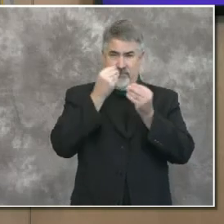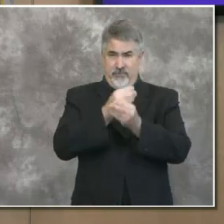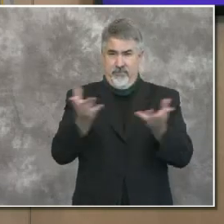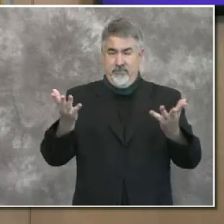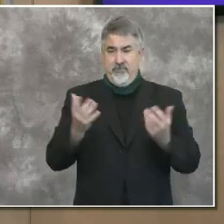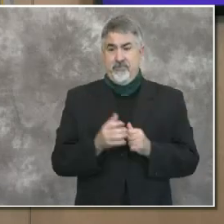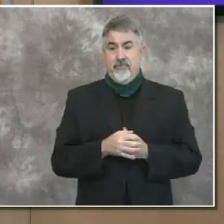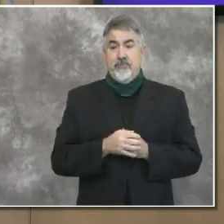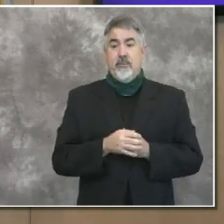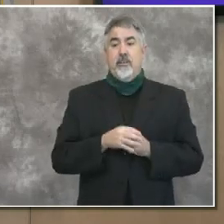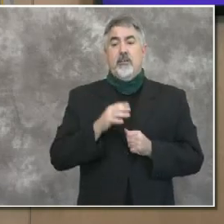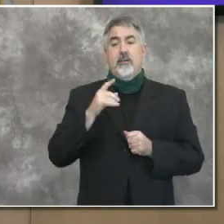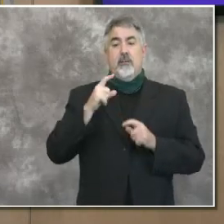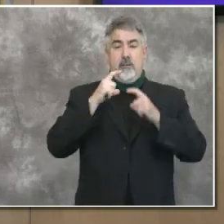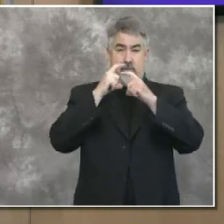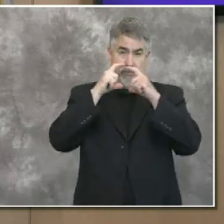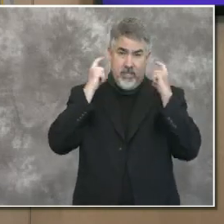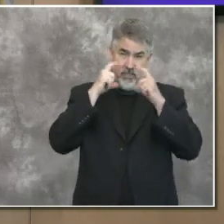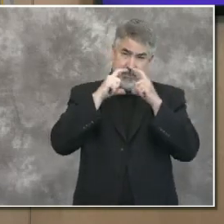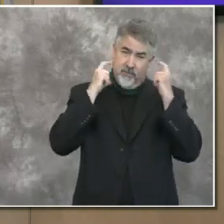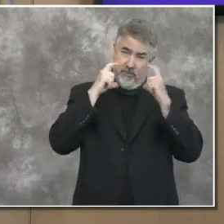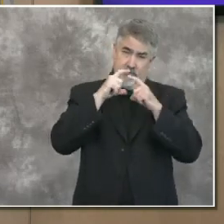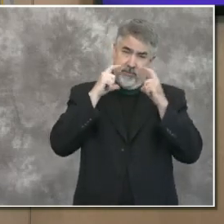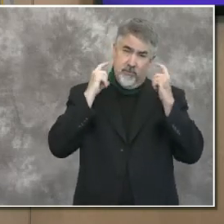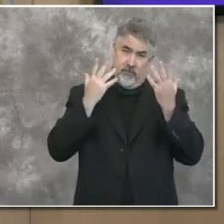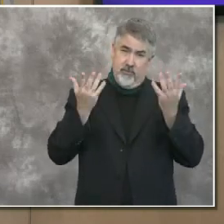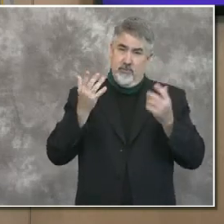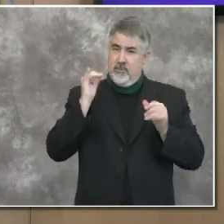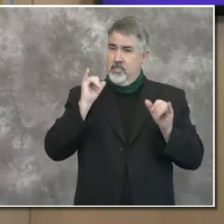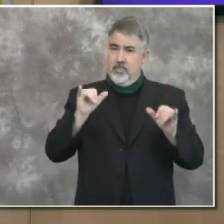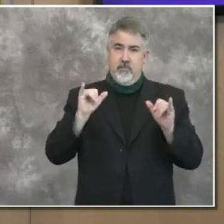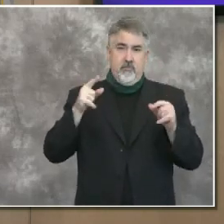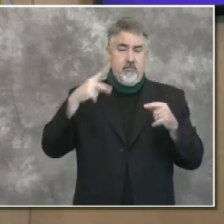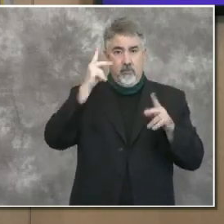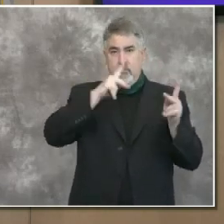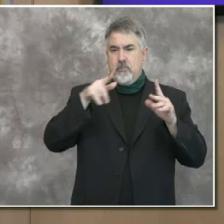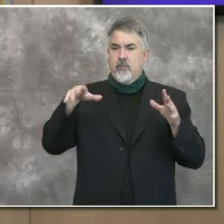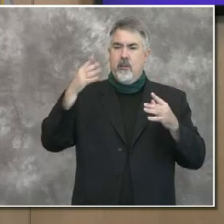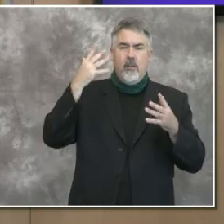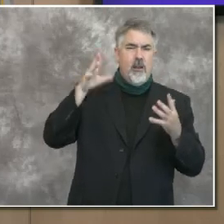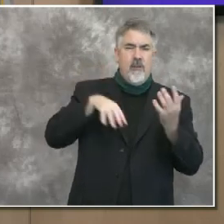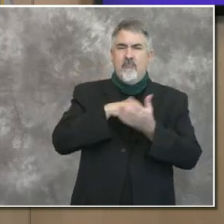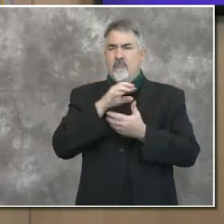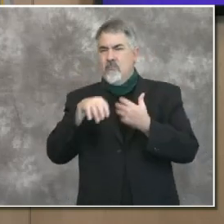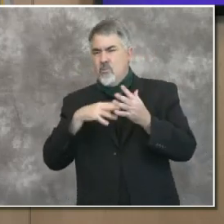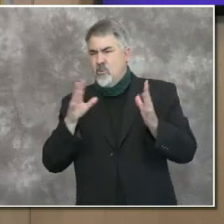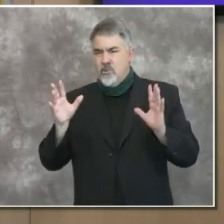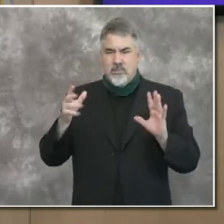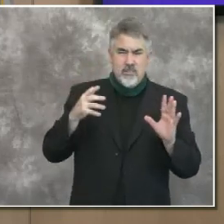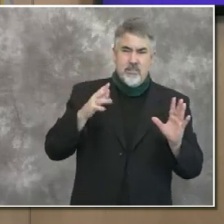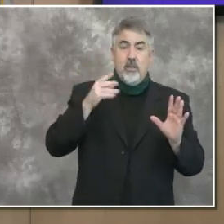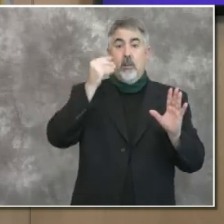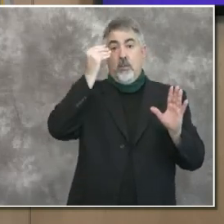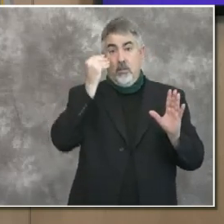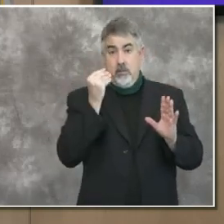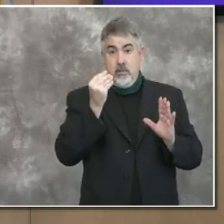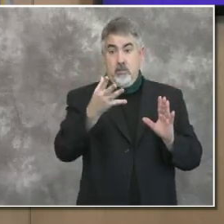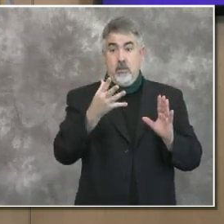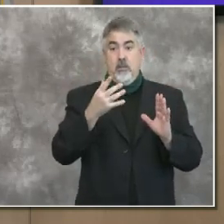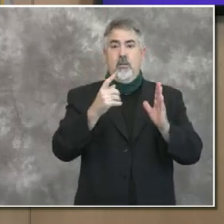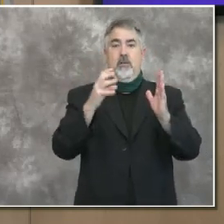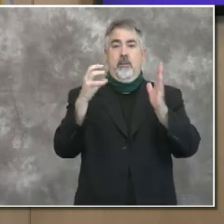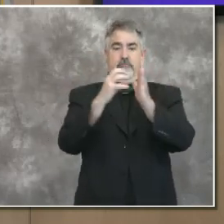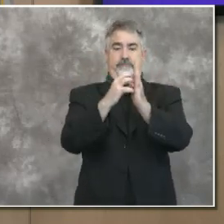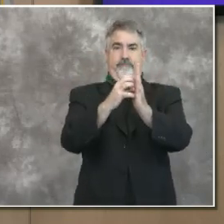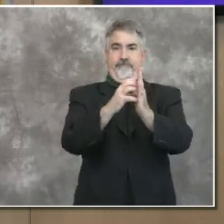of facial coverings, because that seems to be creating some confusion. And again, we're going to be implementing mandatory facial coverings starting